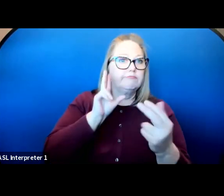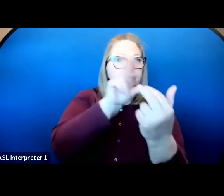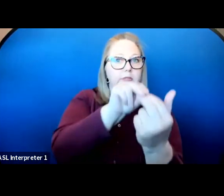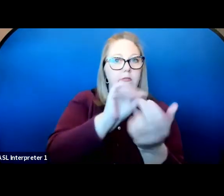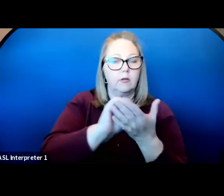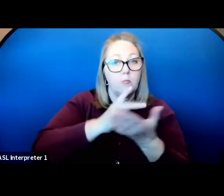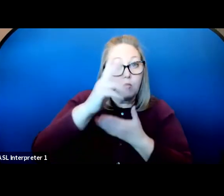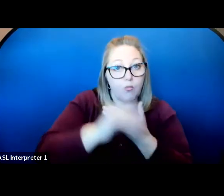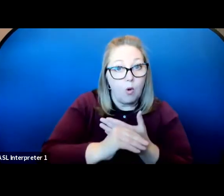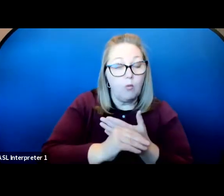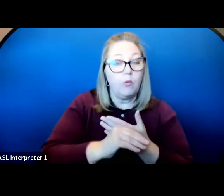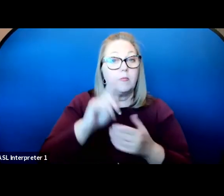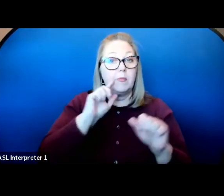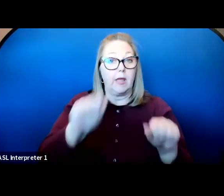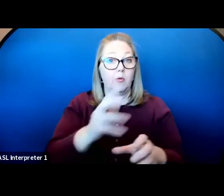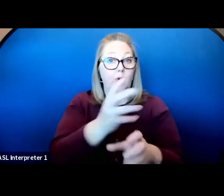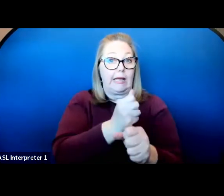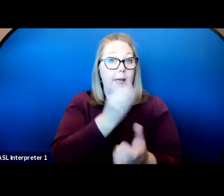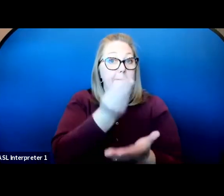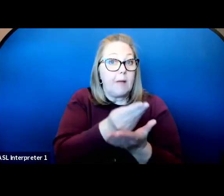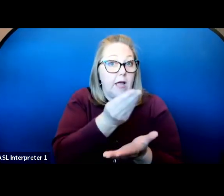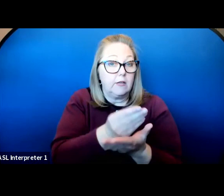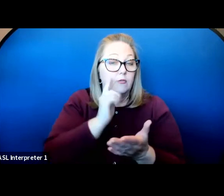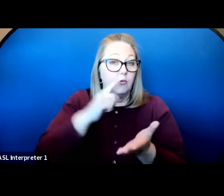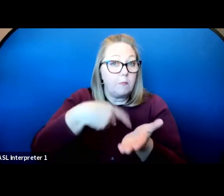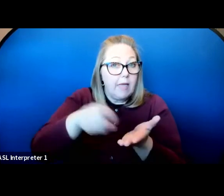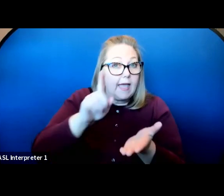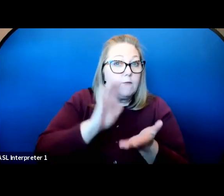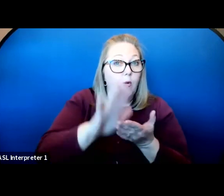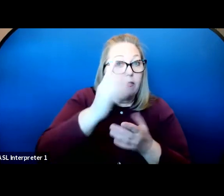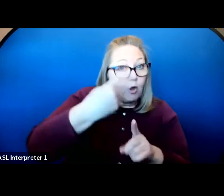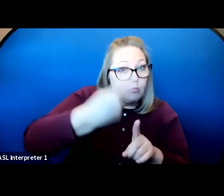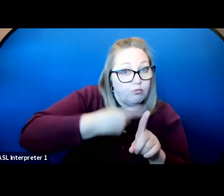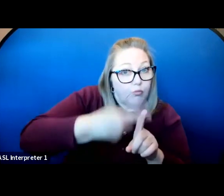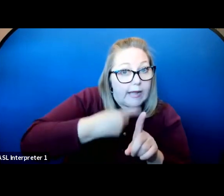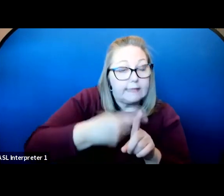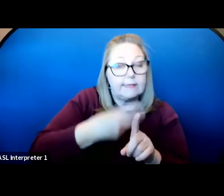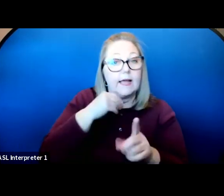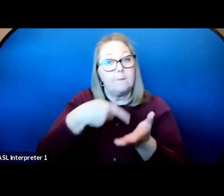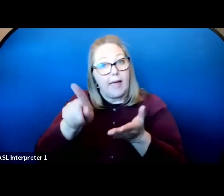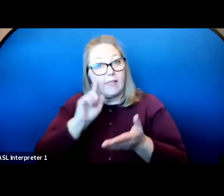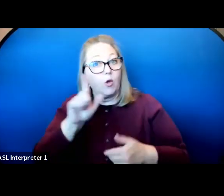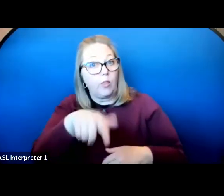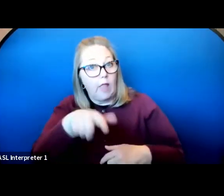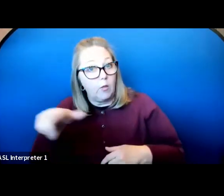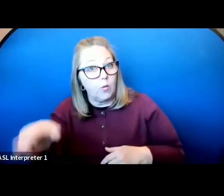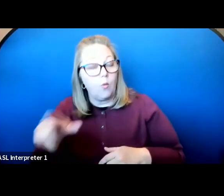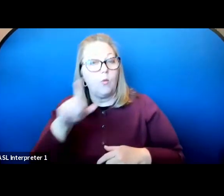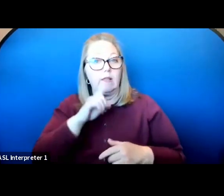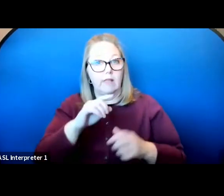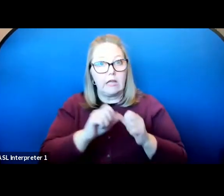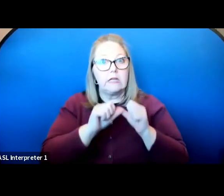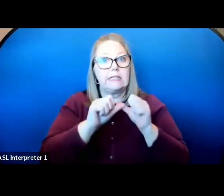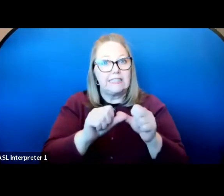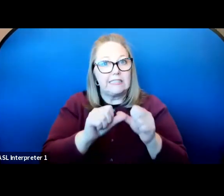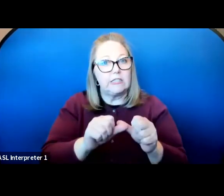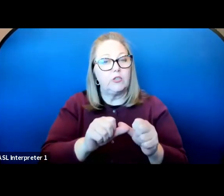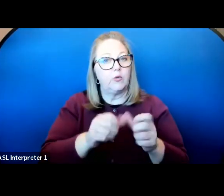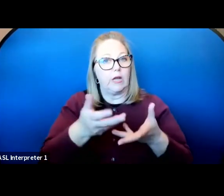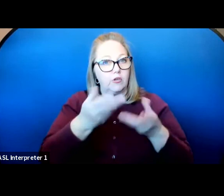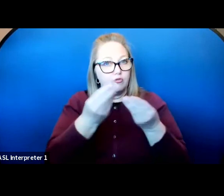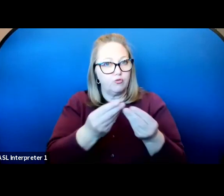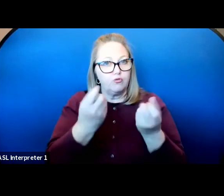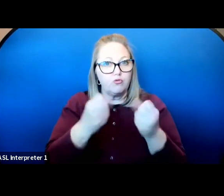for stakeholders throughout the state to ensure processes are developed and programs are set up to